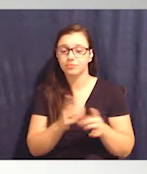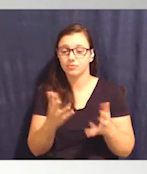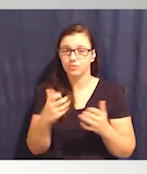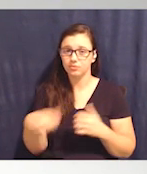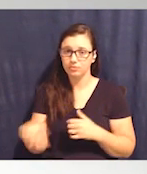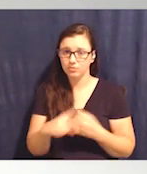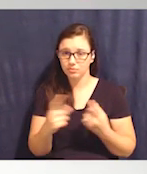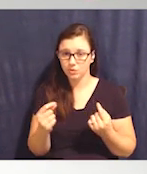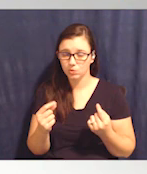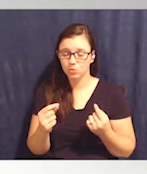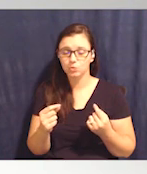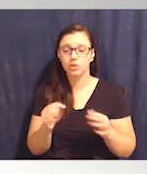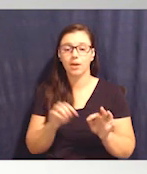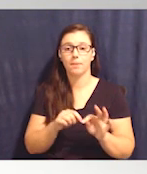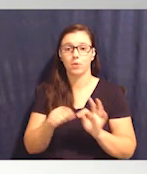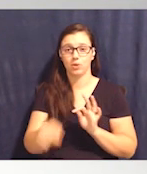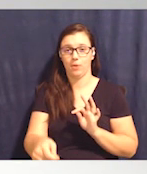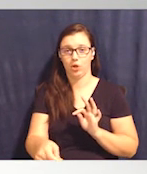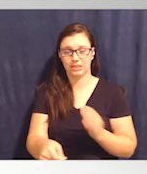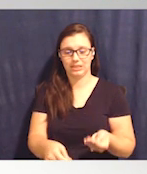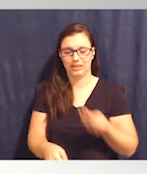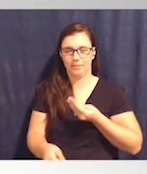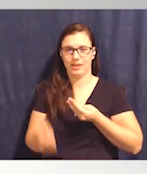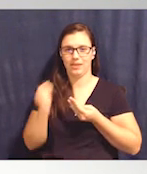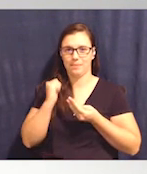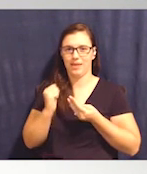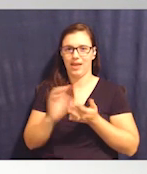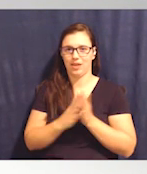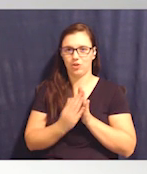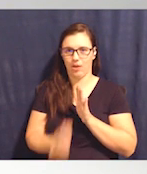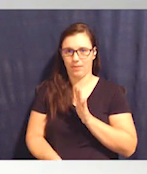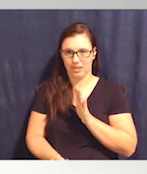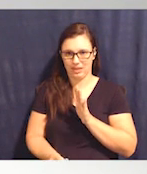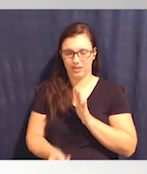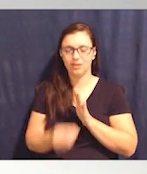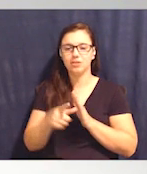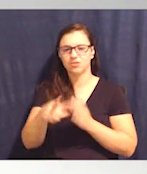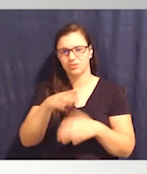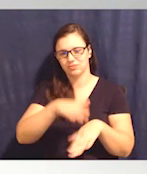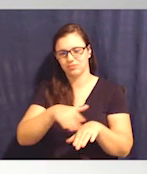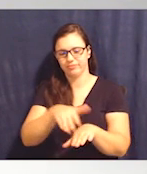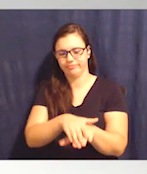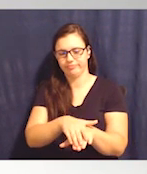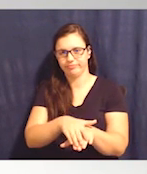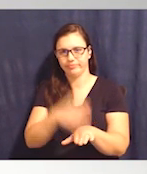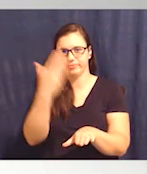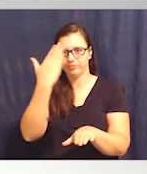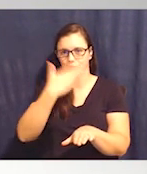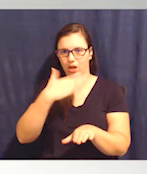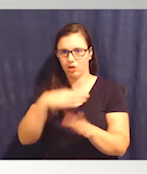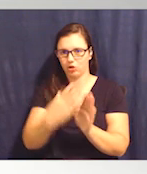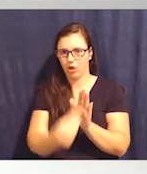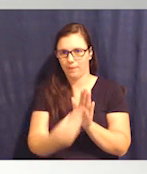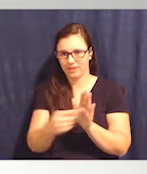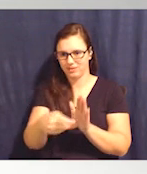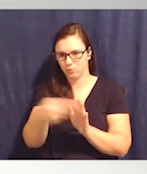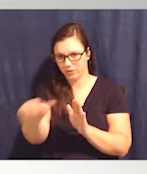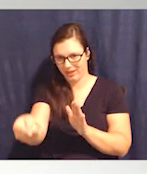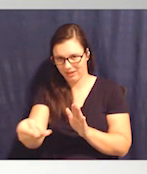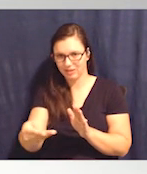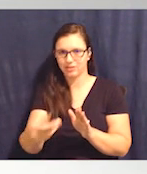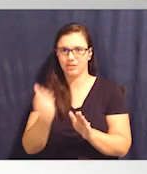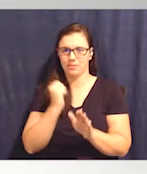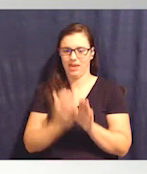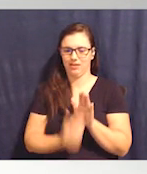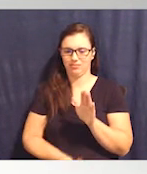give me the back copy. You take the top one. I'm always curious to see what people say on stuff like this. So,